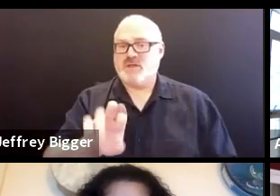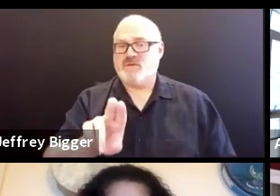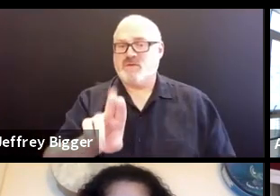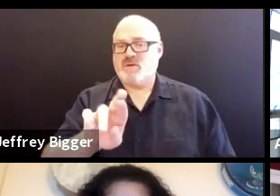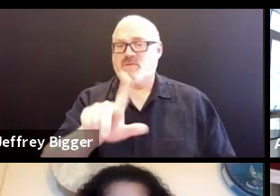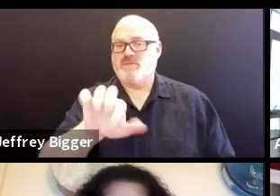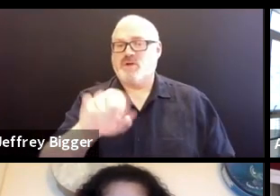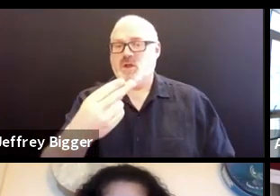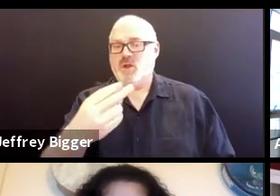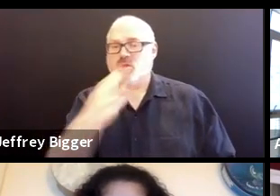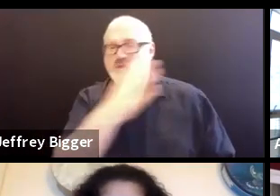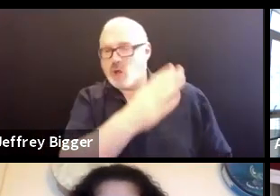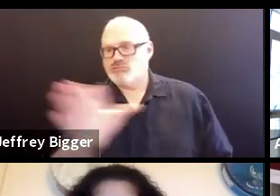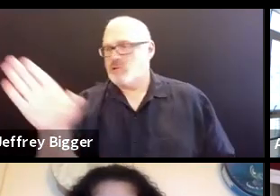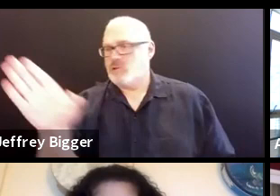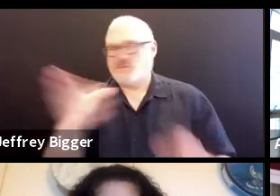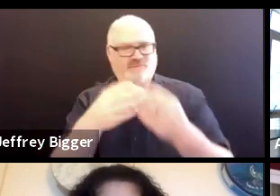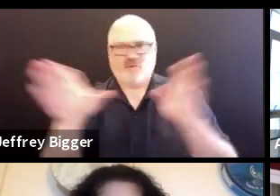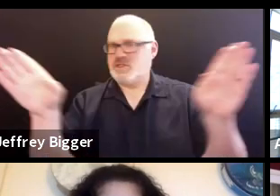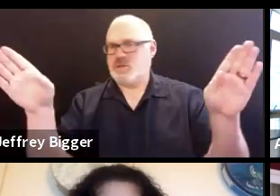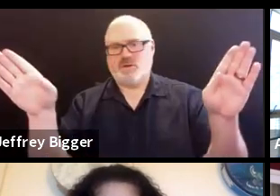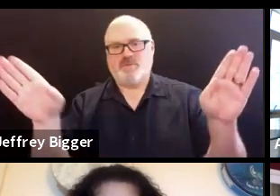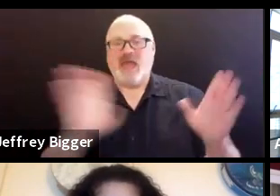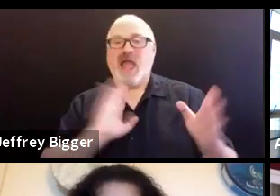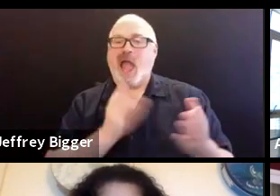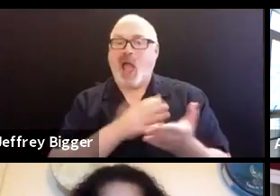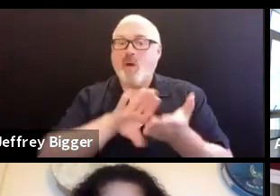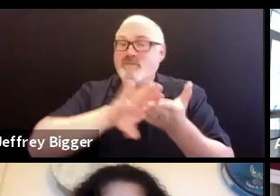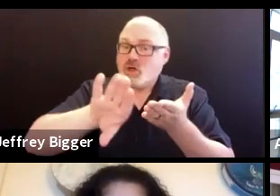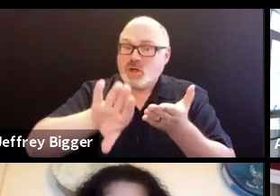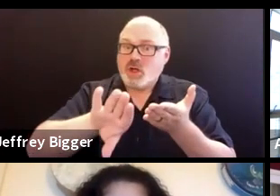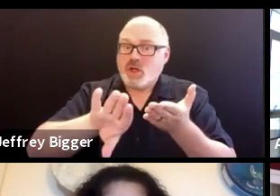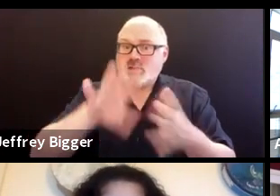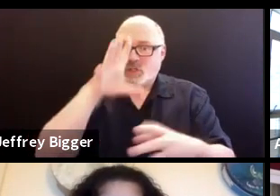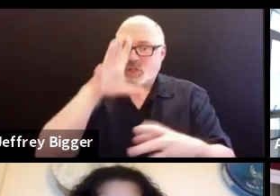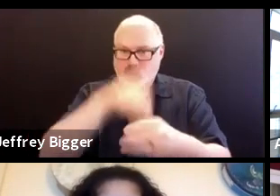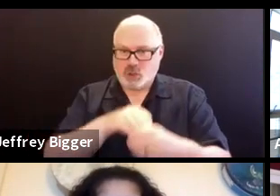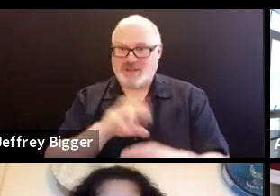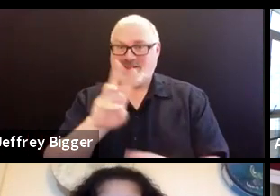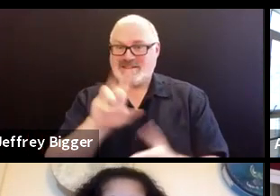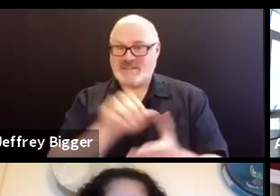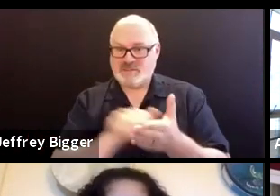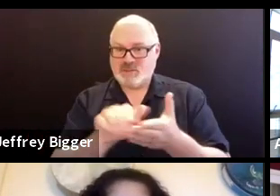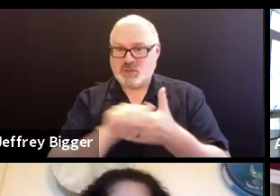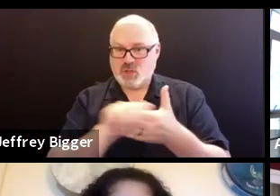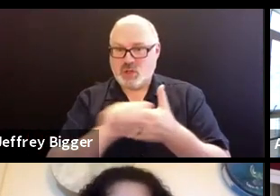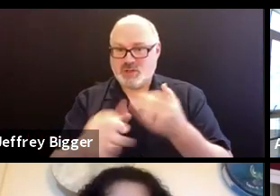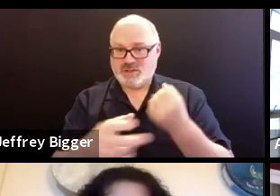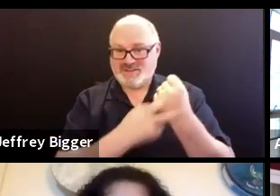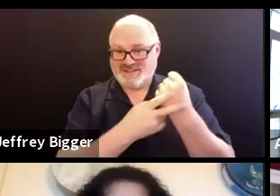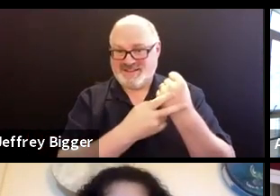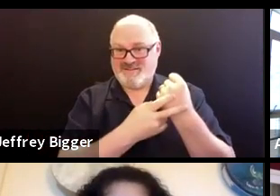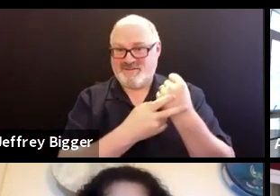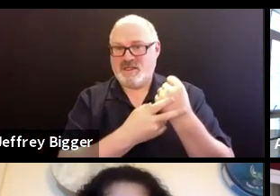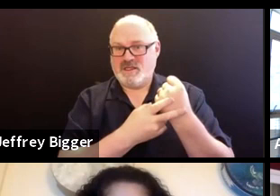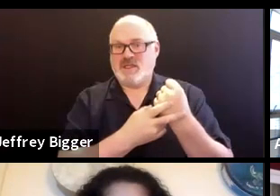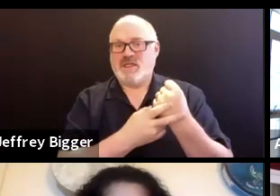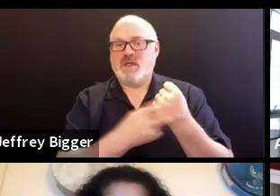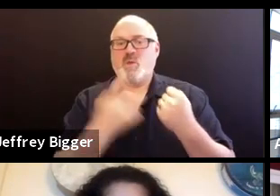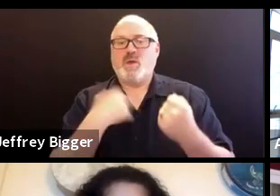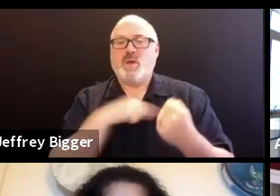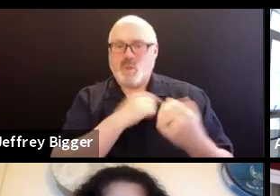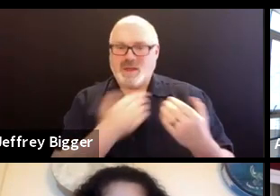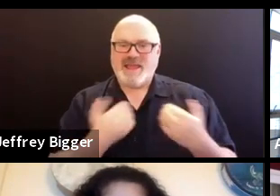have not done that yet. The furloughs that we've done that are included in the $6 million of savings were ones where we